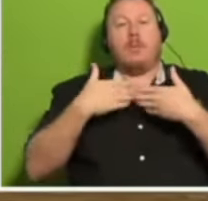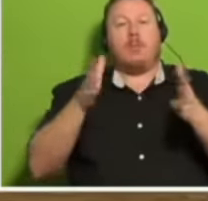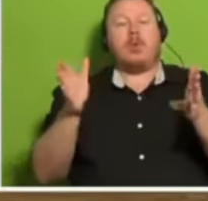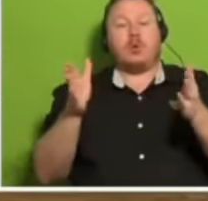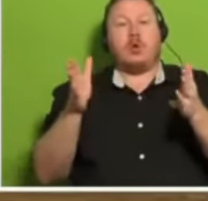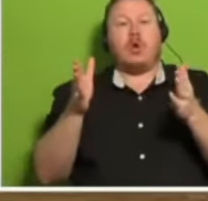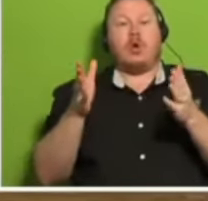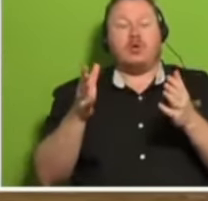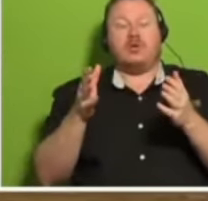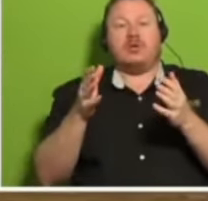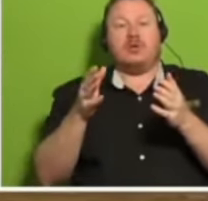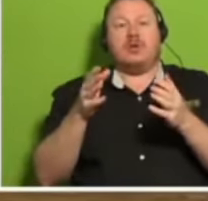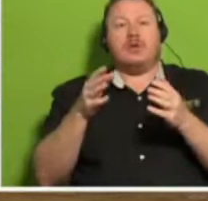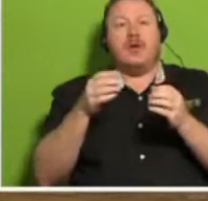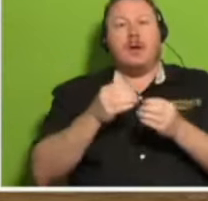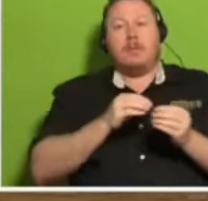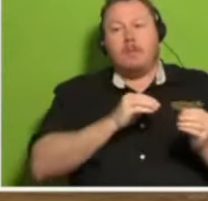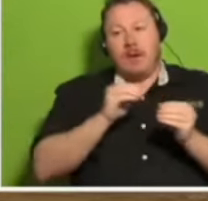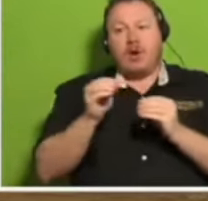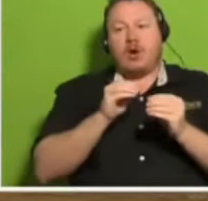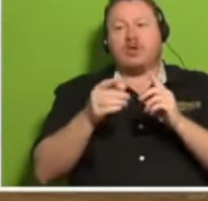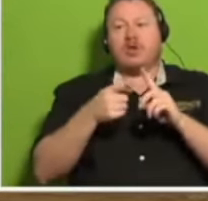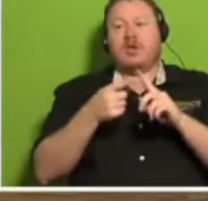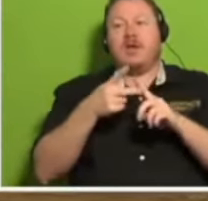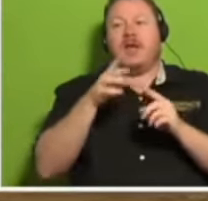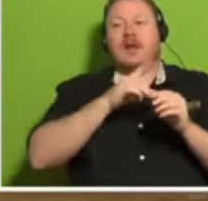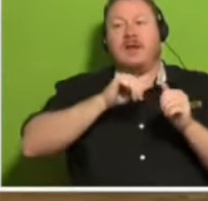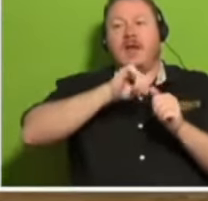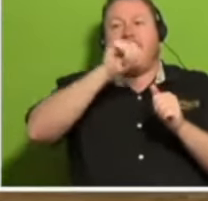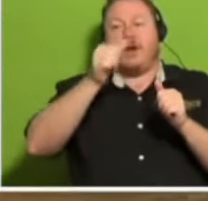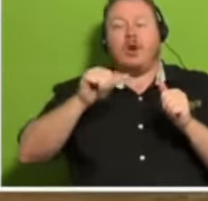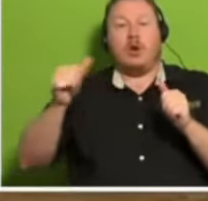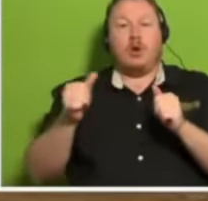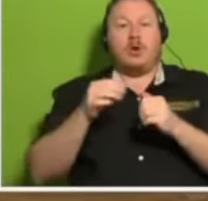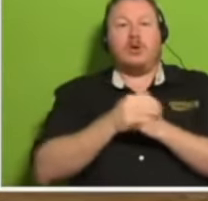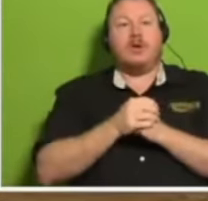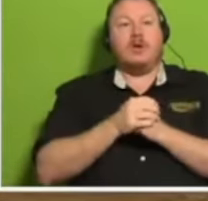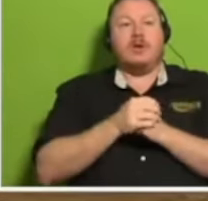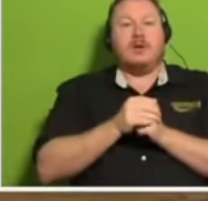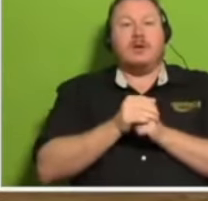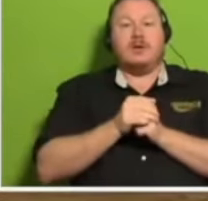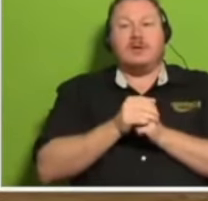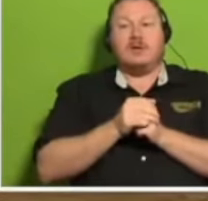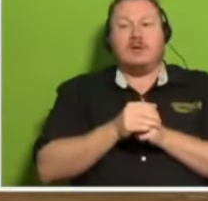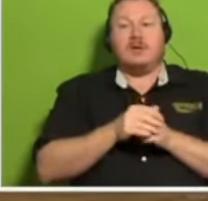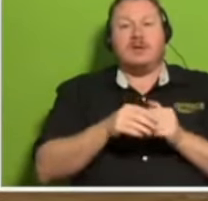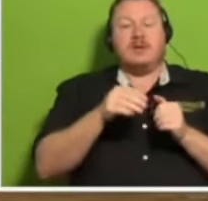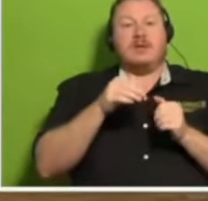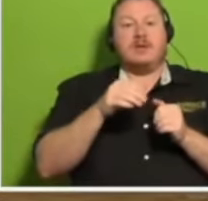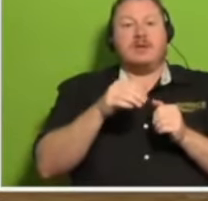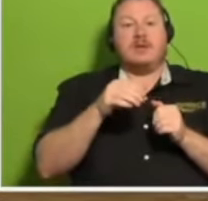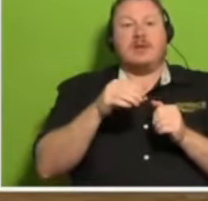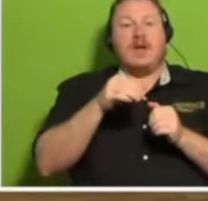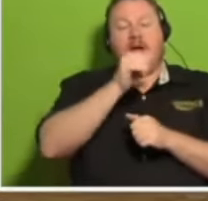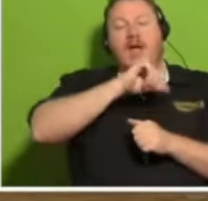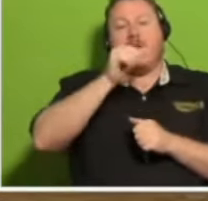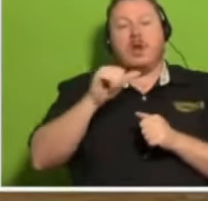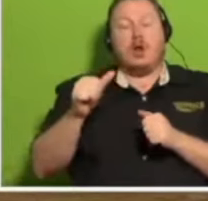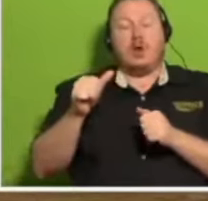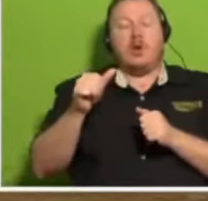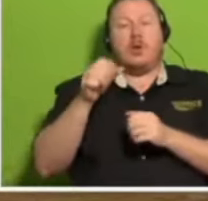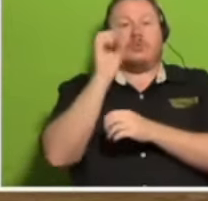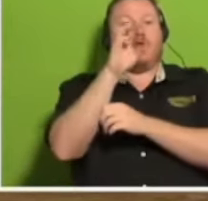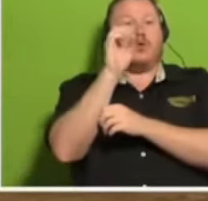migration and analog switch off program, all analog transmitters above 694 megahertz, which were switched off